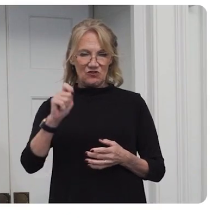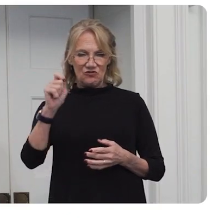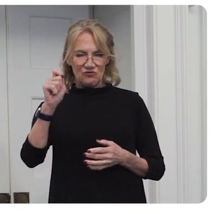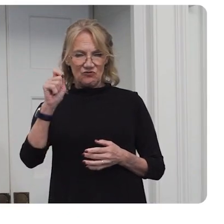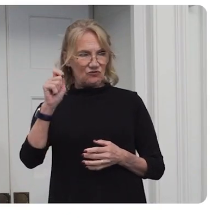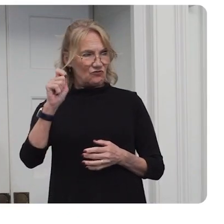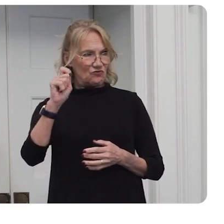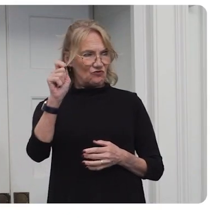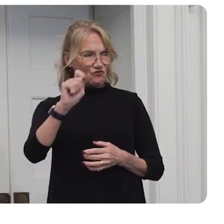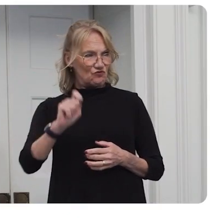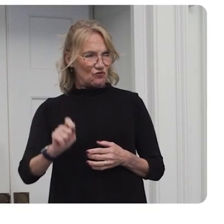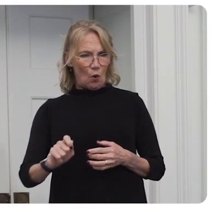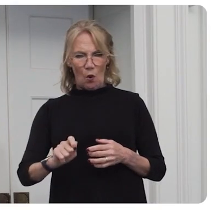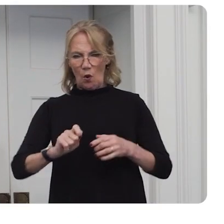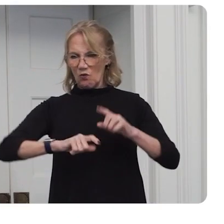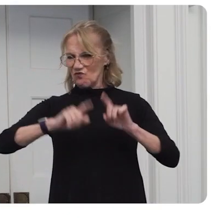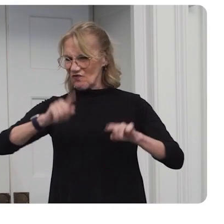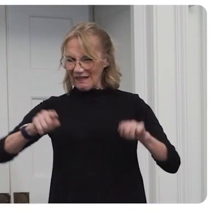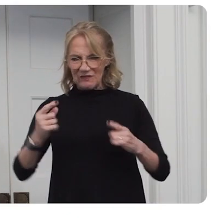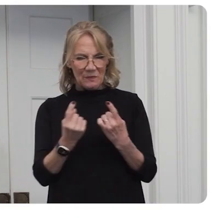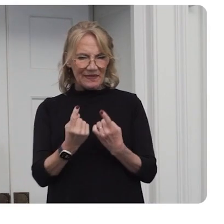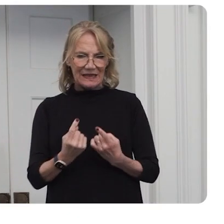random things. Random things.